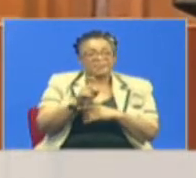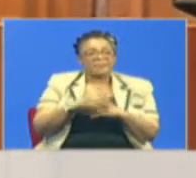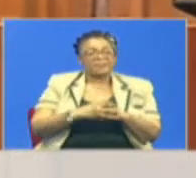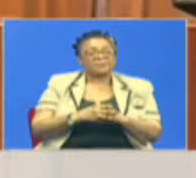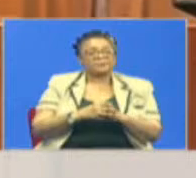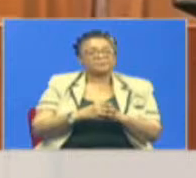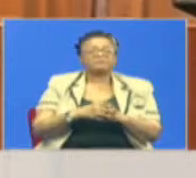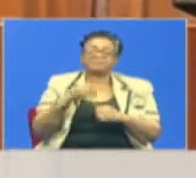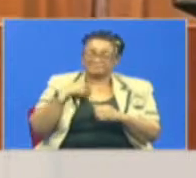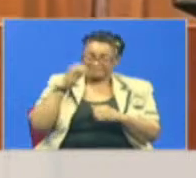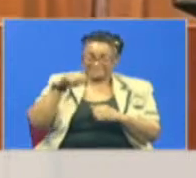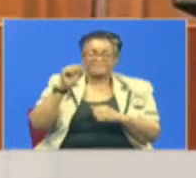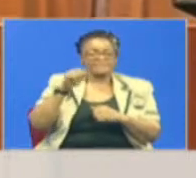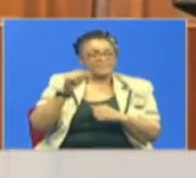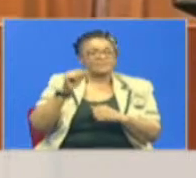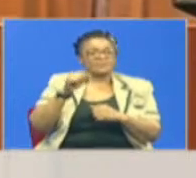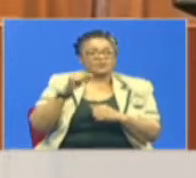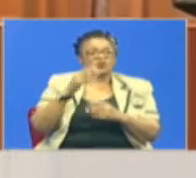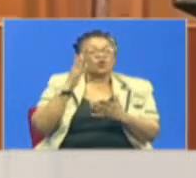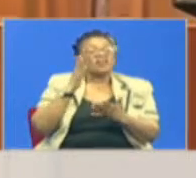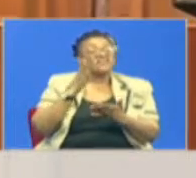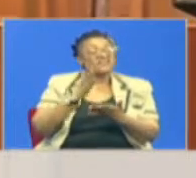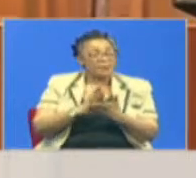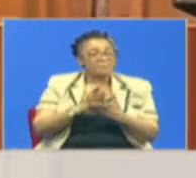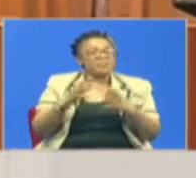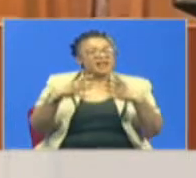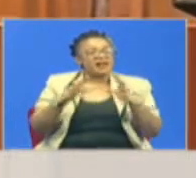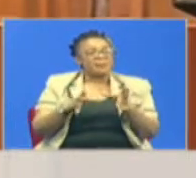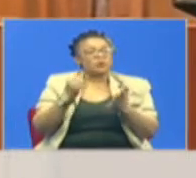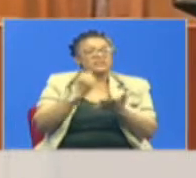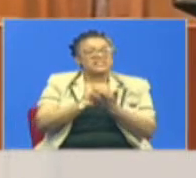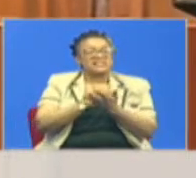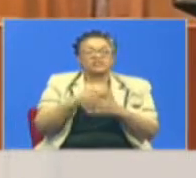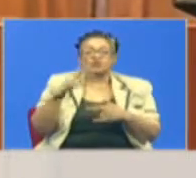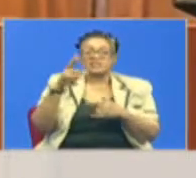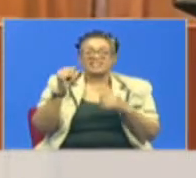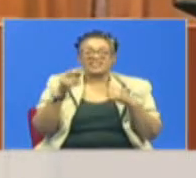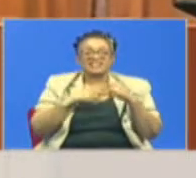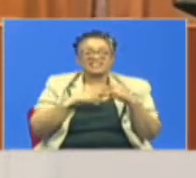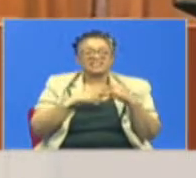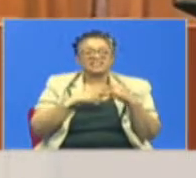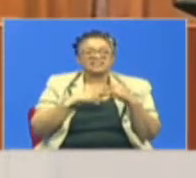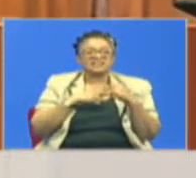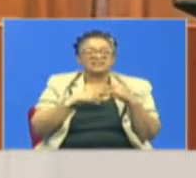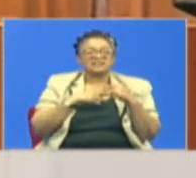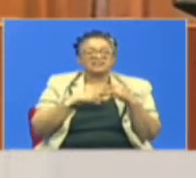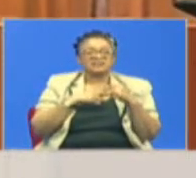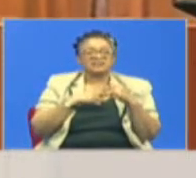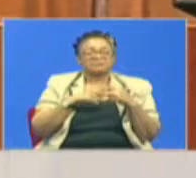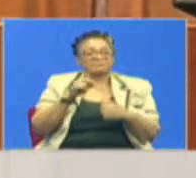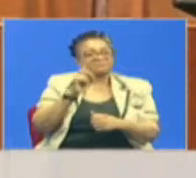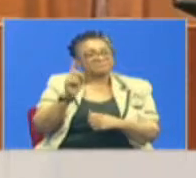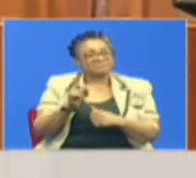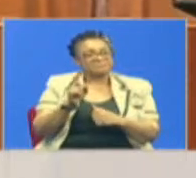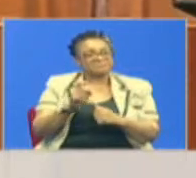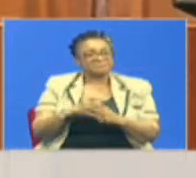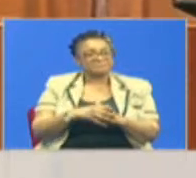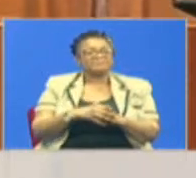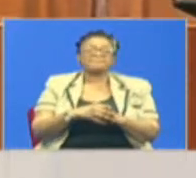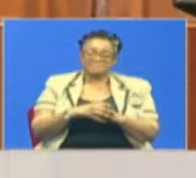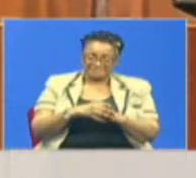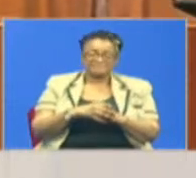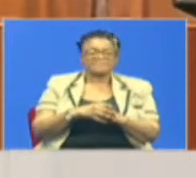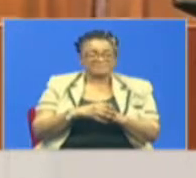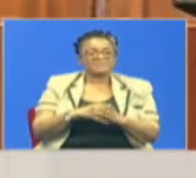confirm I did. Did you confirm that the company was registered in 2017 and bidded in 2018? Yes.